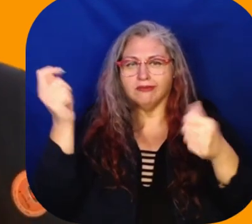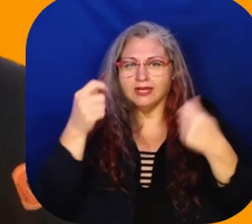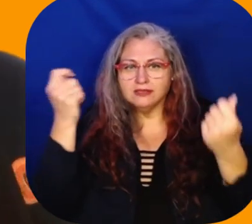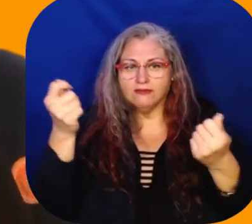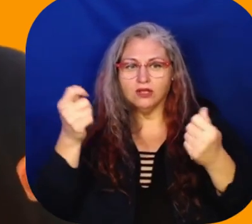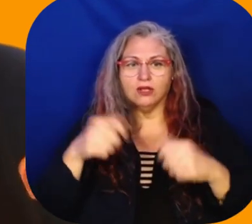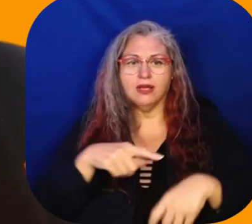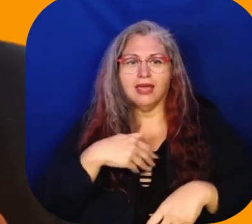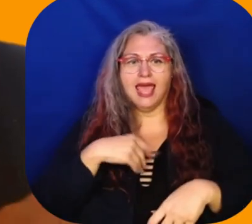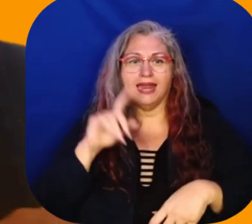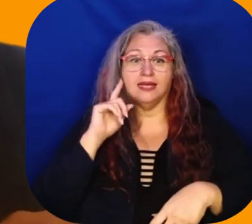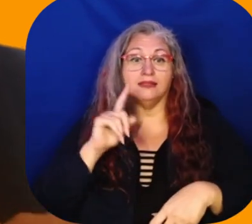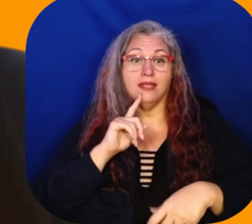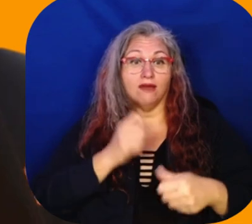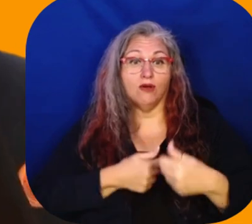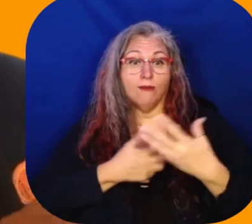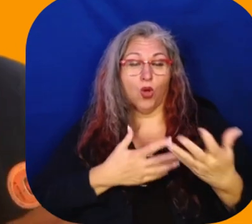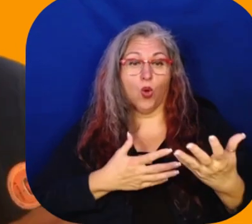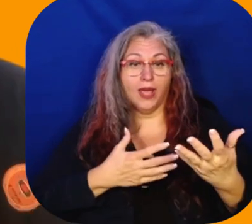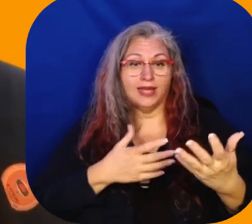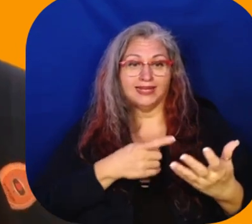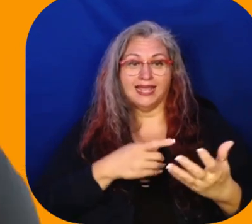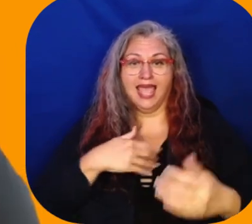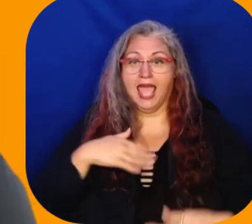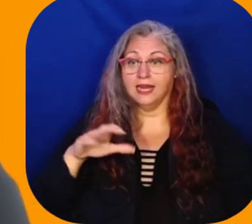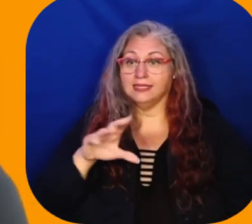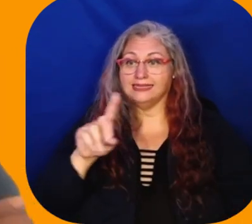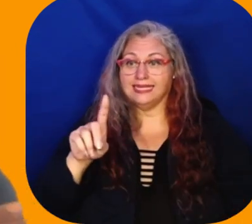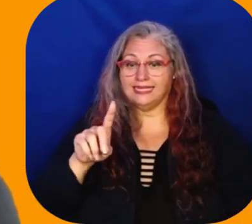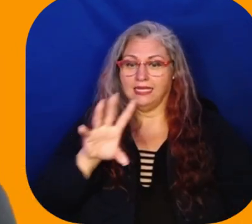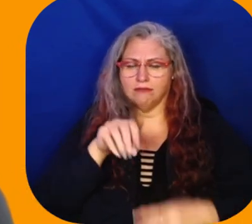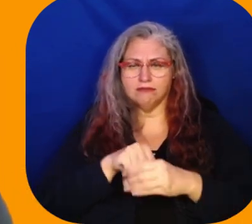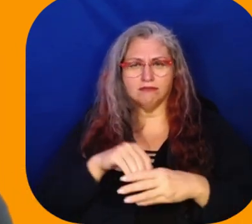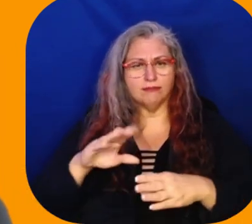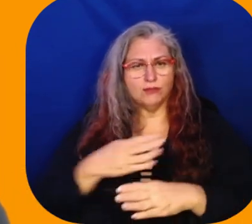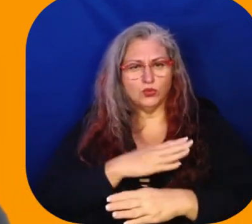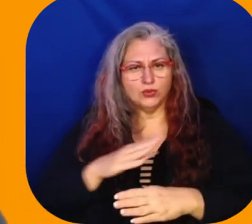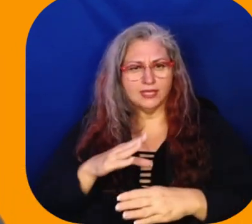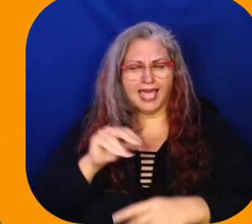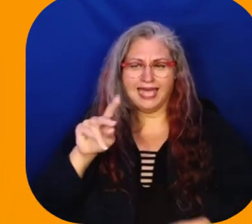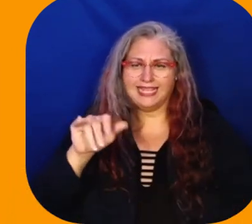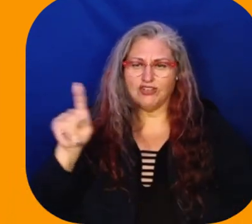poet who had a CD with music, and Nidra kept taunting me